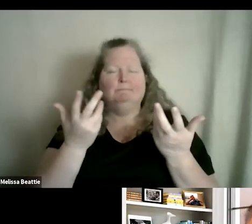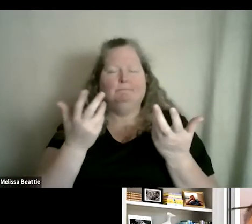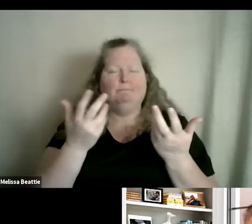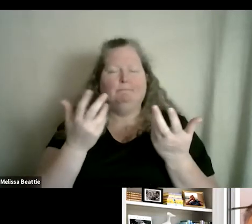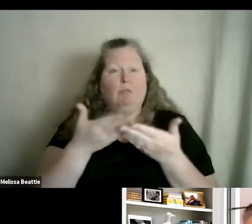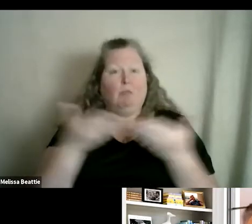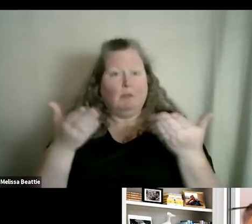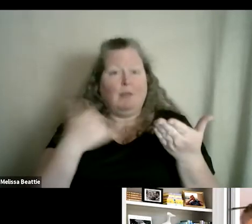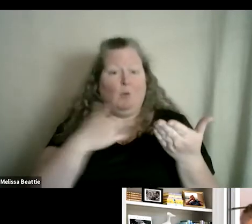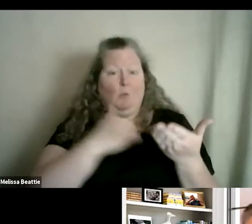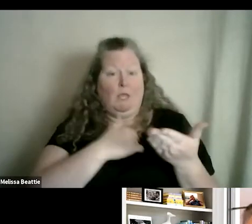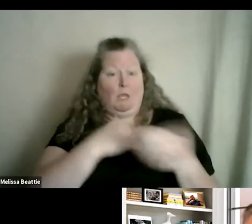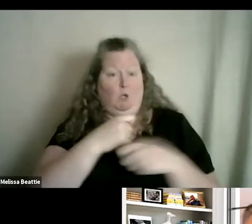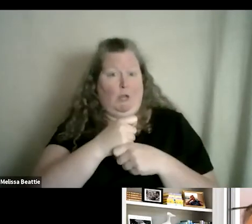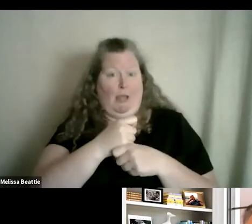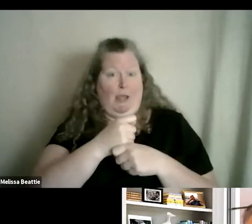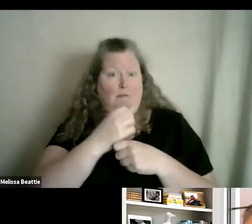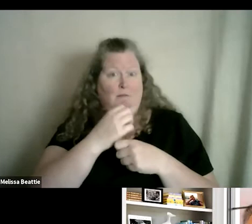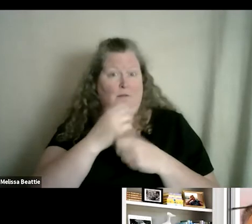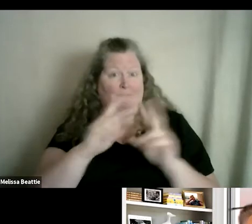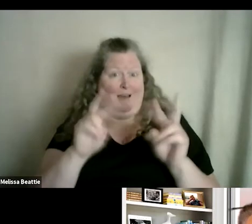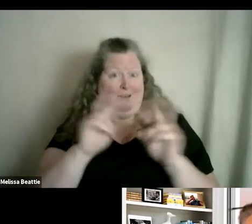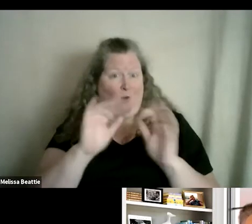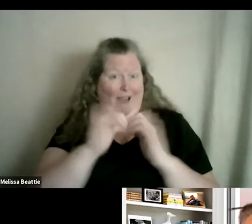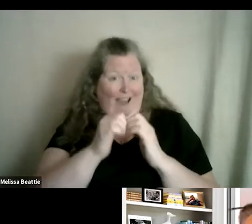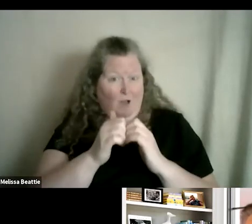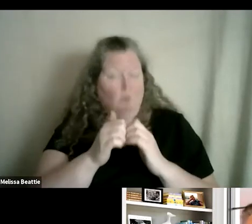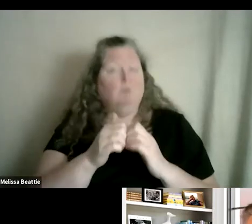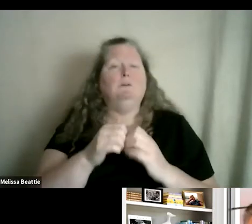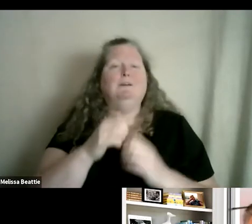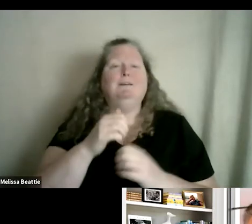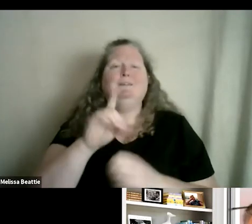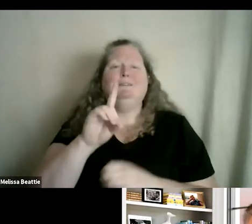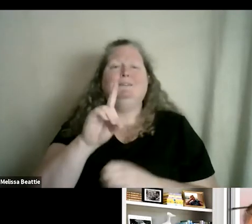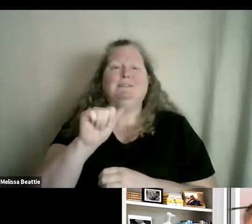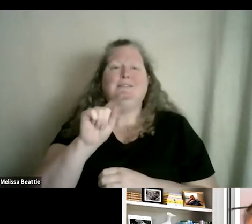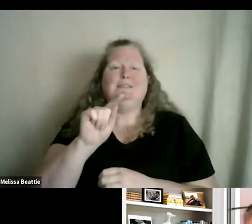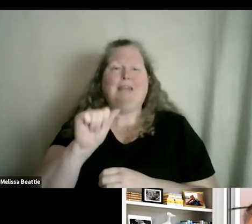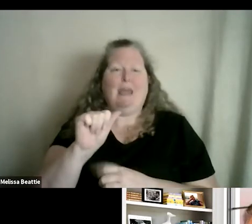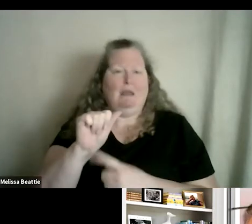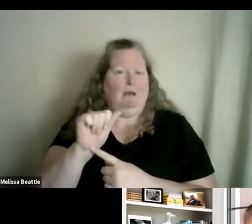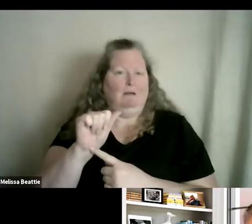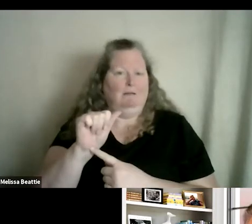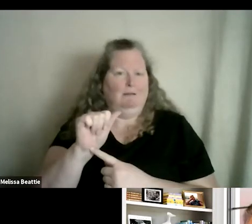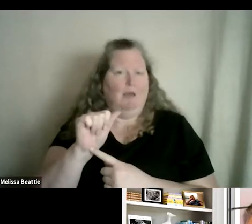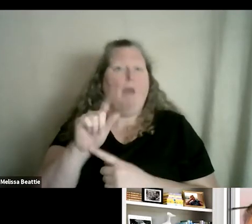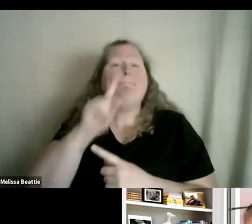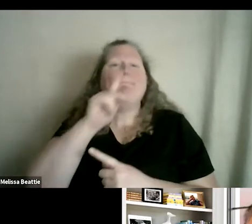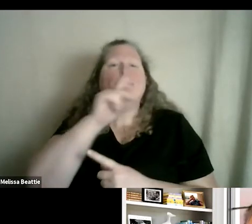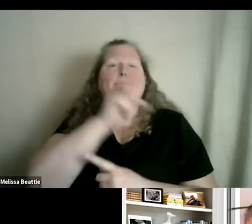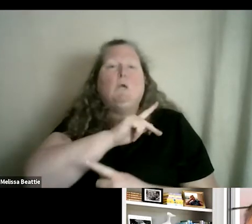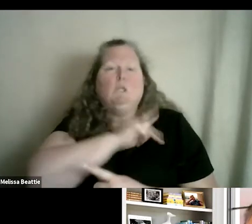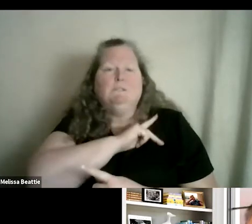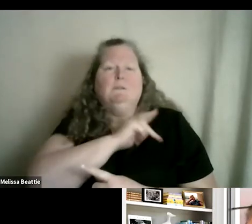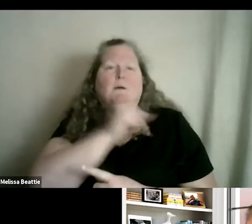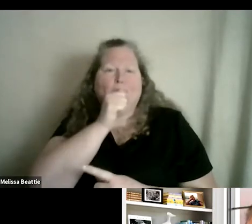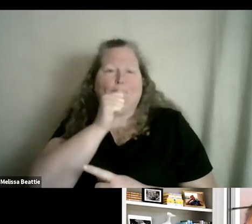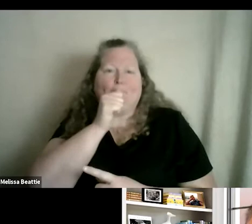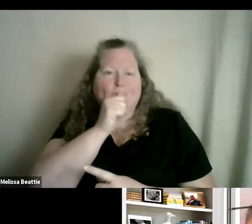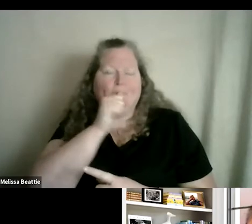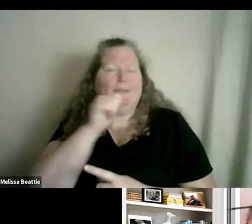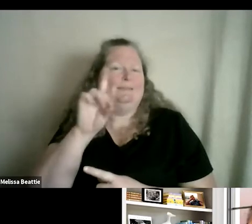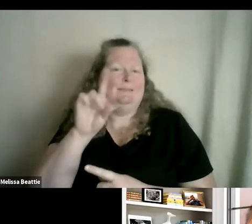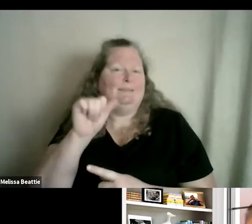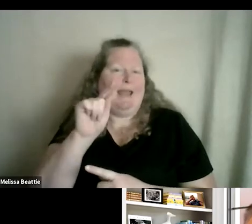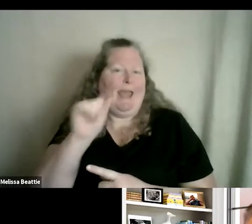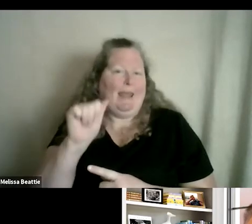create value is what? It's data, and it is personal data. So we have the bizarre